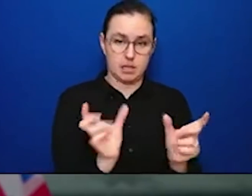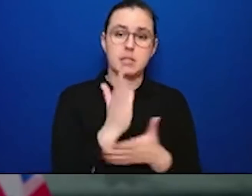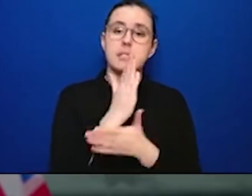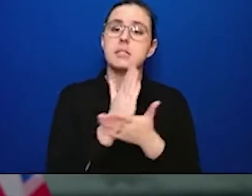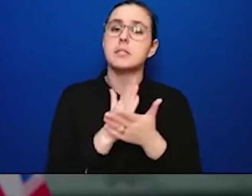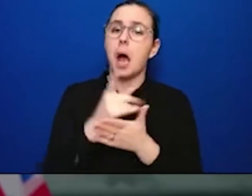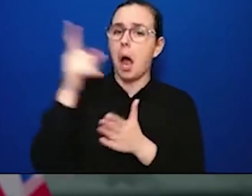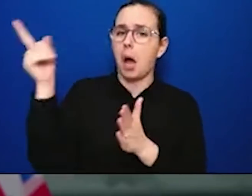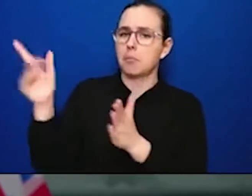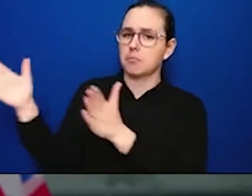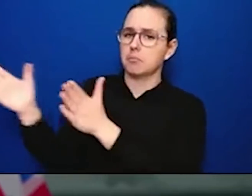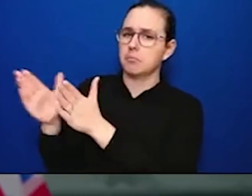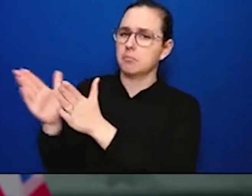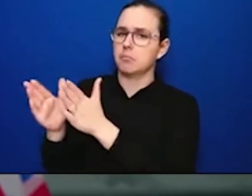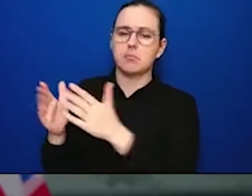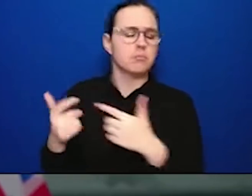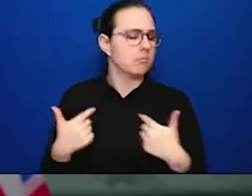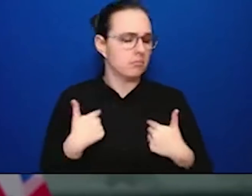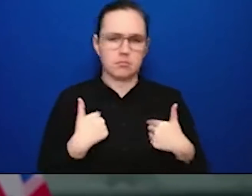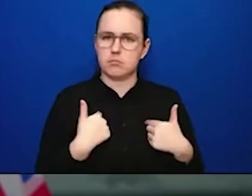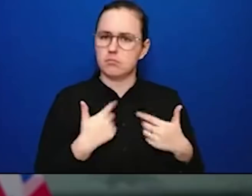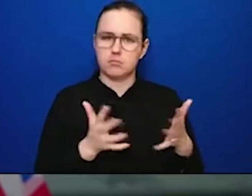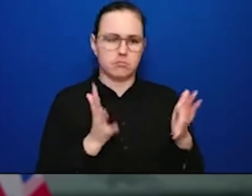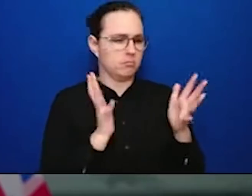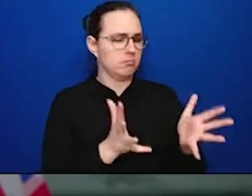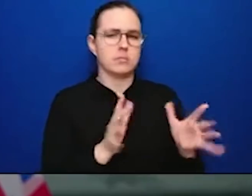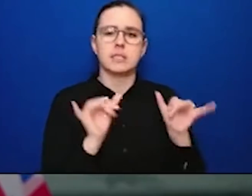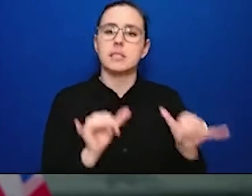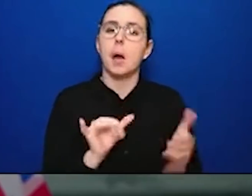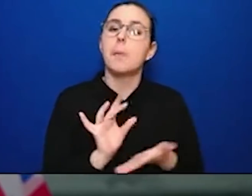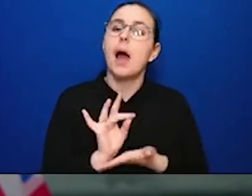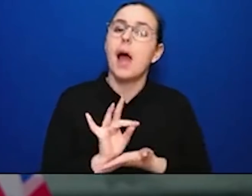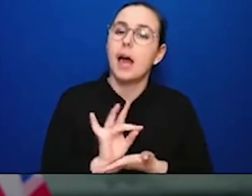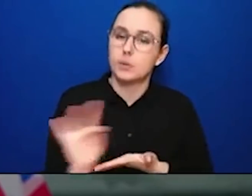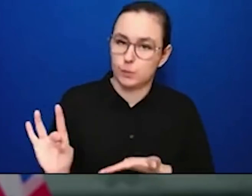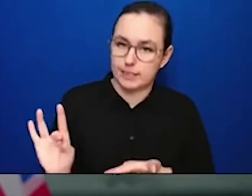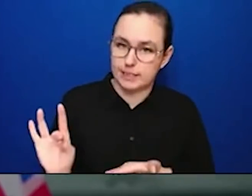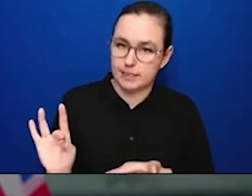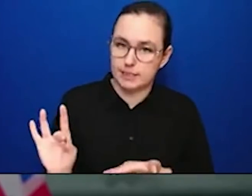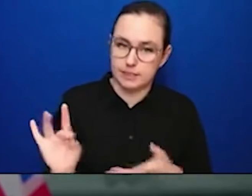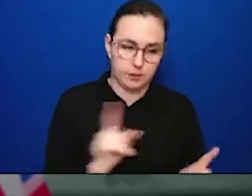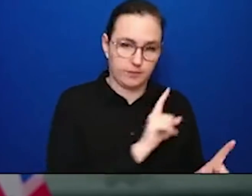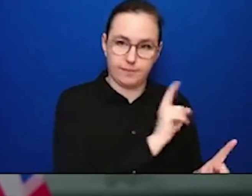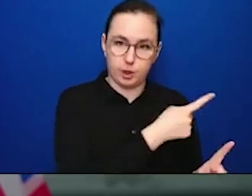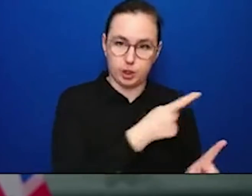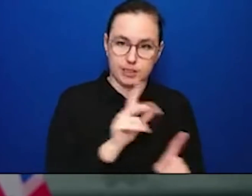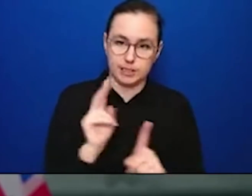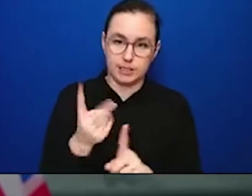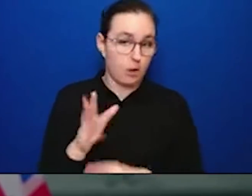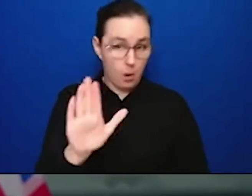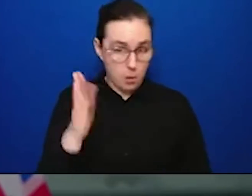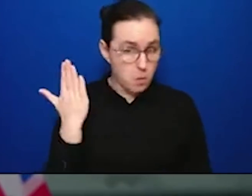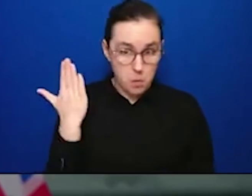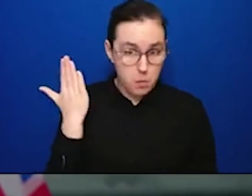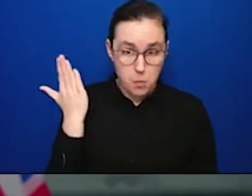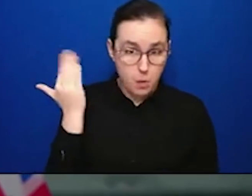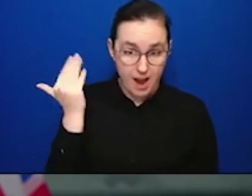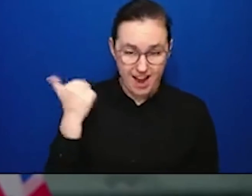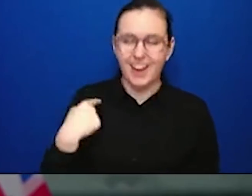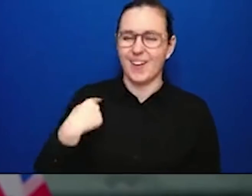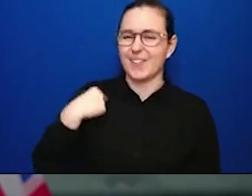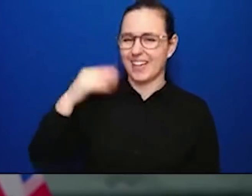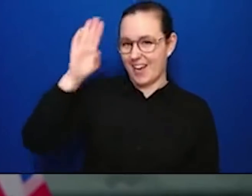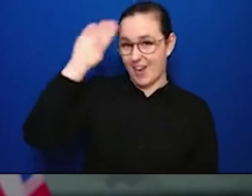know that that even 2 doses is not going to prevent transmission from Omicron, and we know